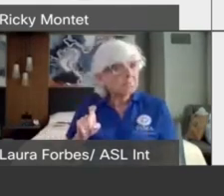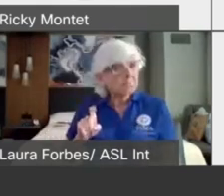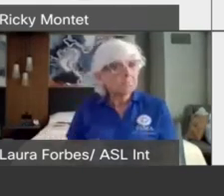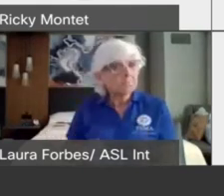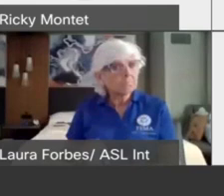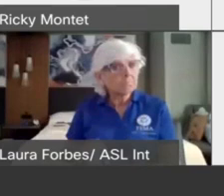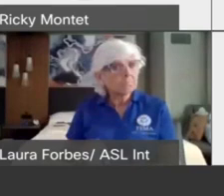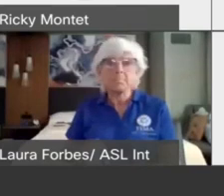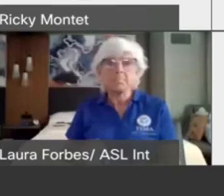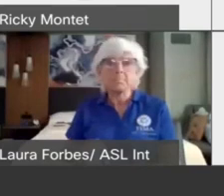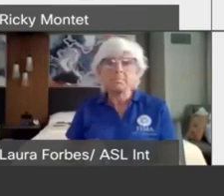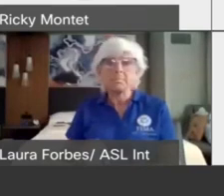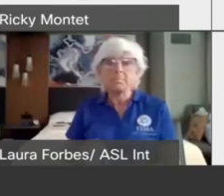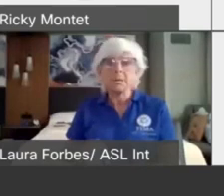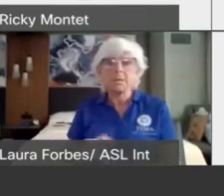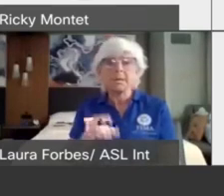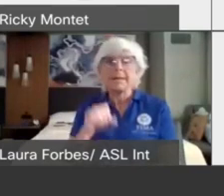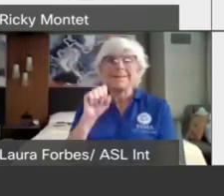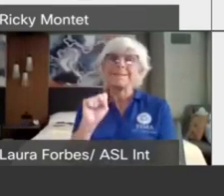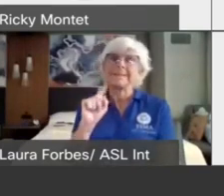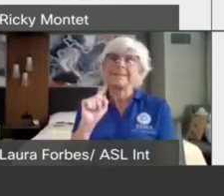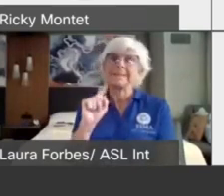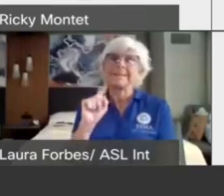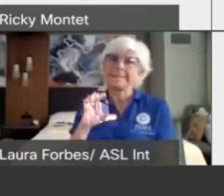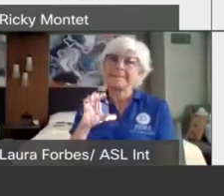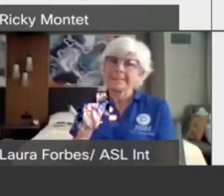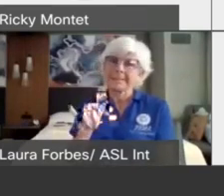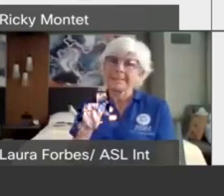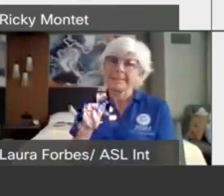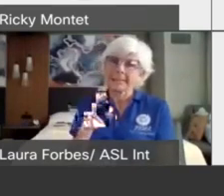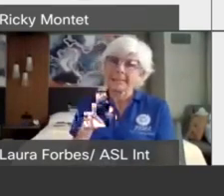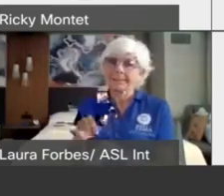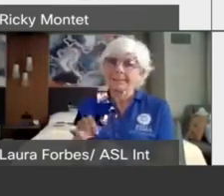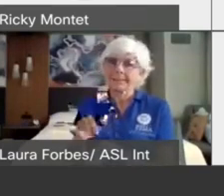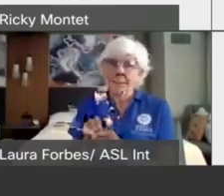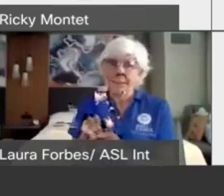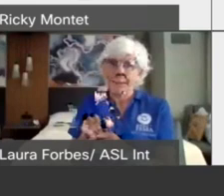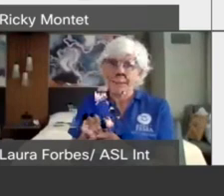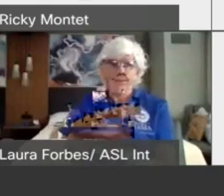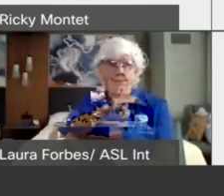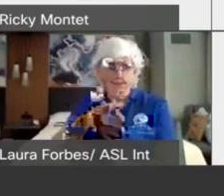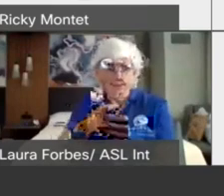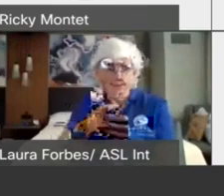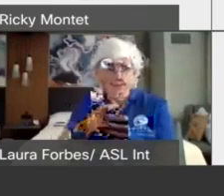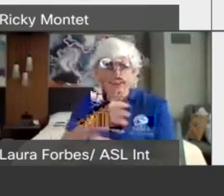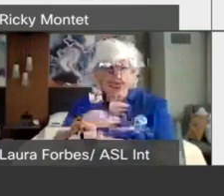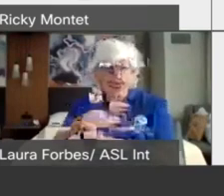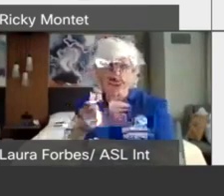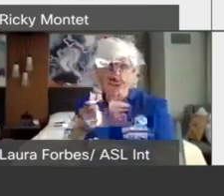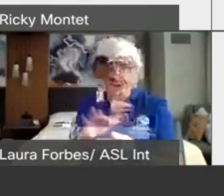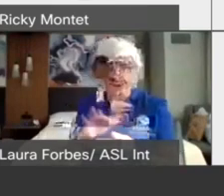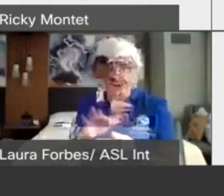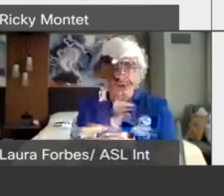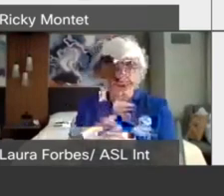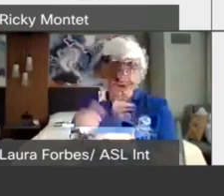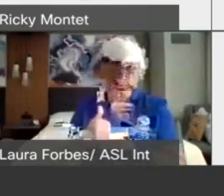Hi, Mayor, this is Stacy again. I'll take it, Barbara. Yes, the debris removal or cleanup assistance